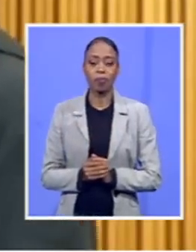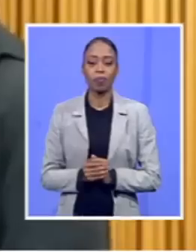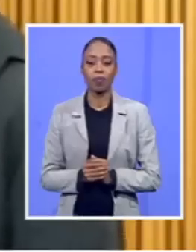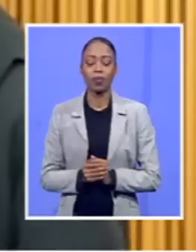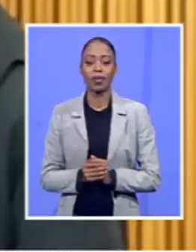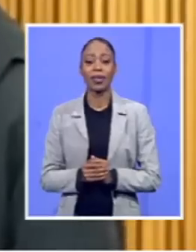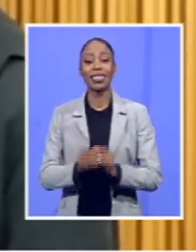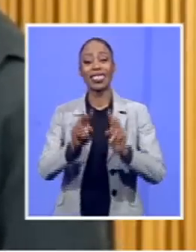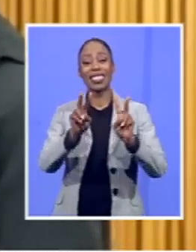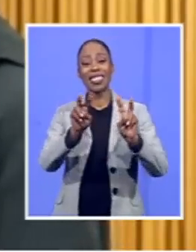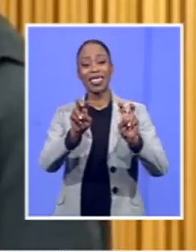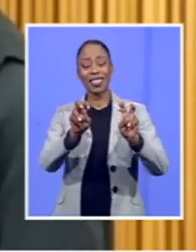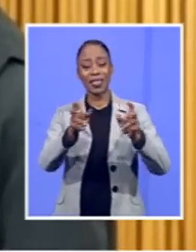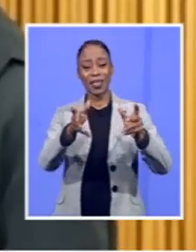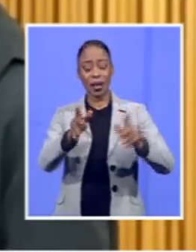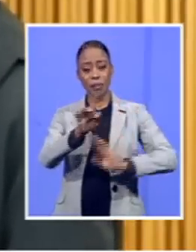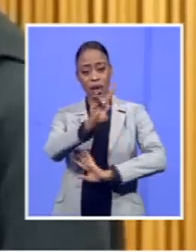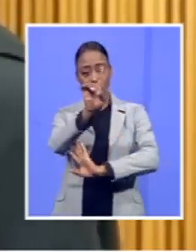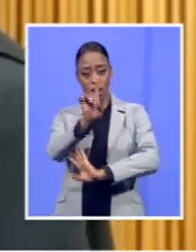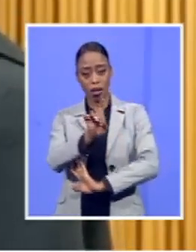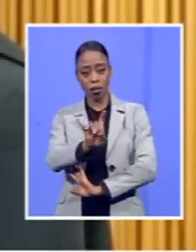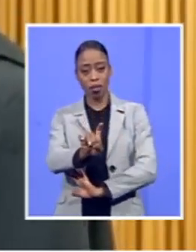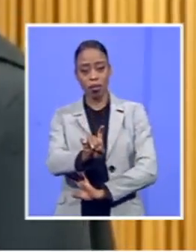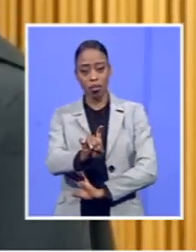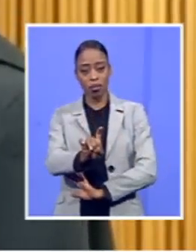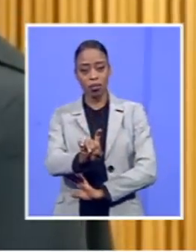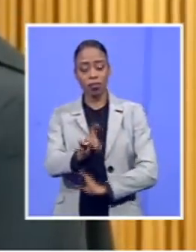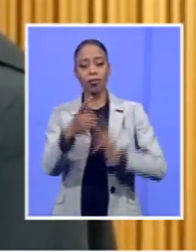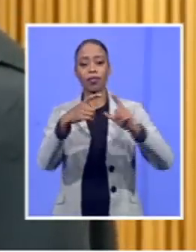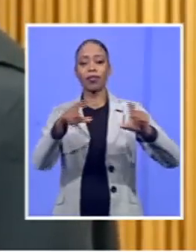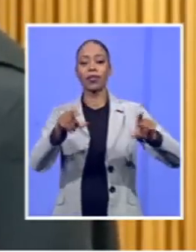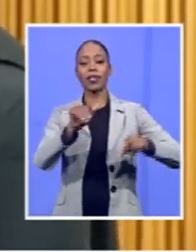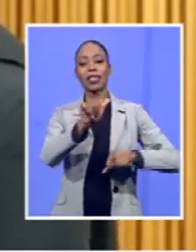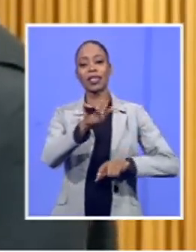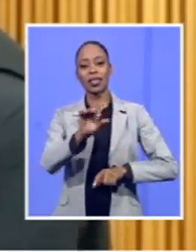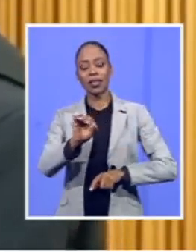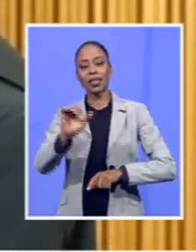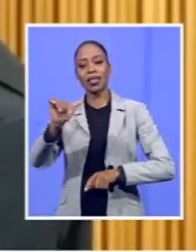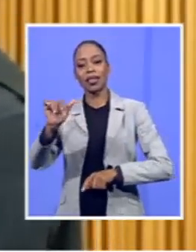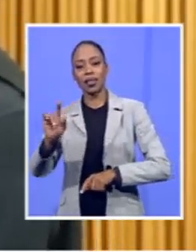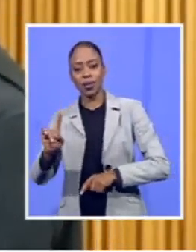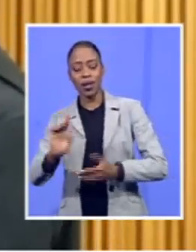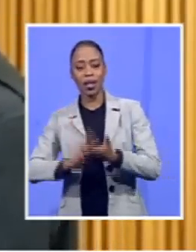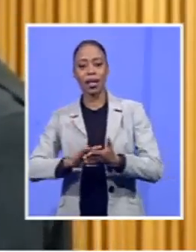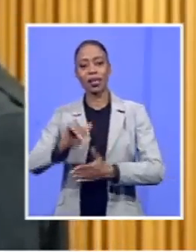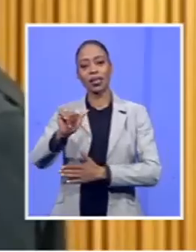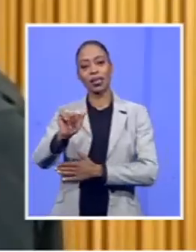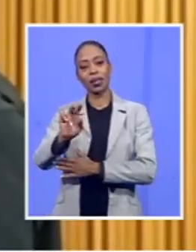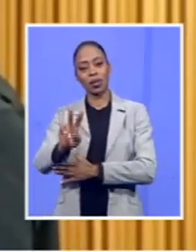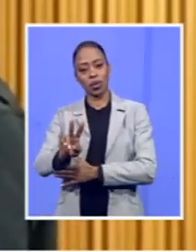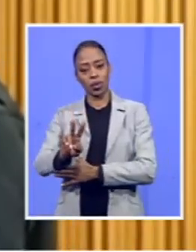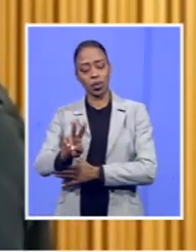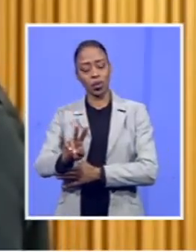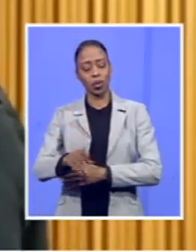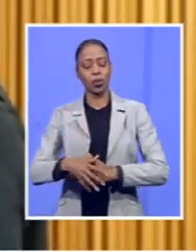The question I'm posing in paragraph 60, 61, and 62 of the supplementary